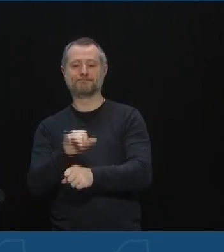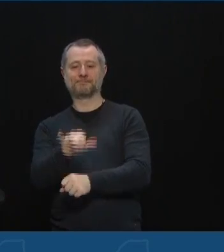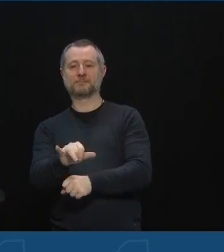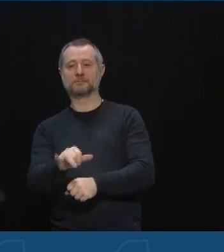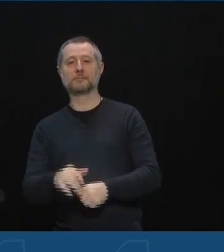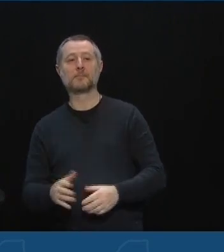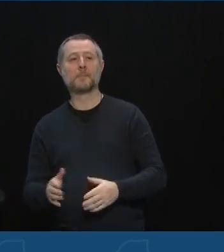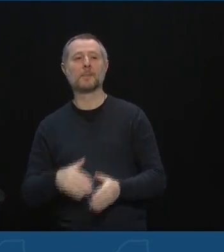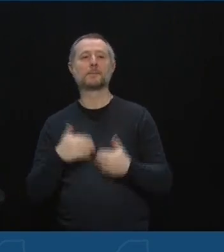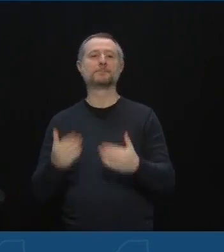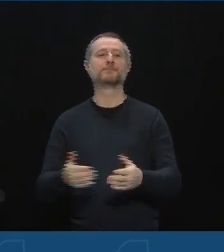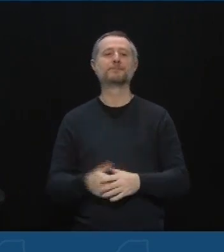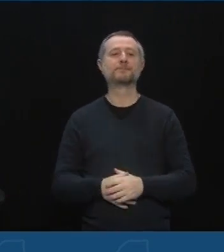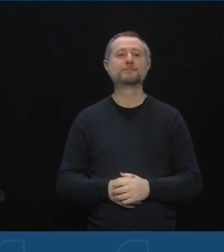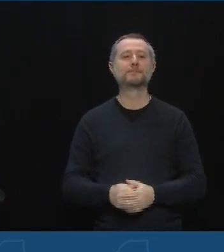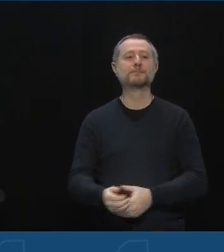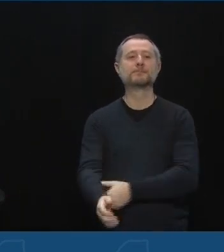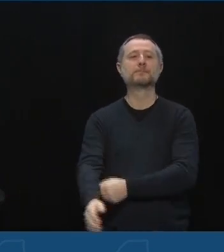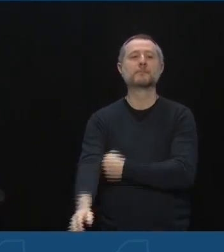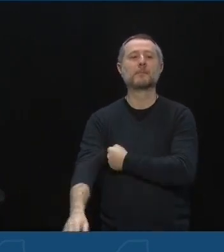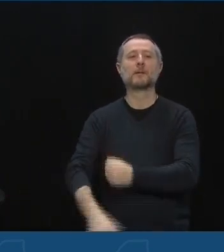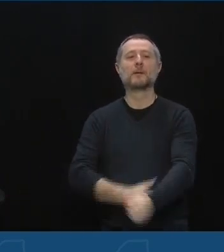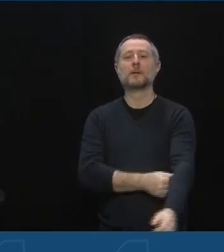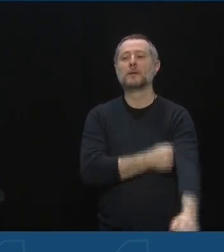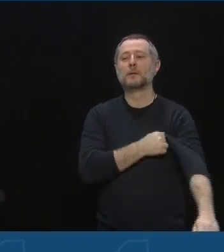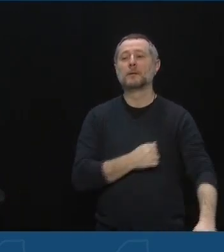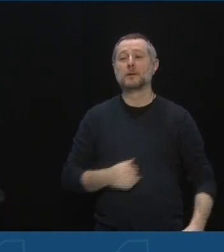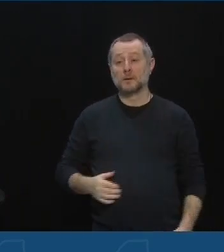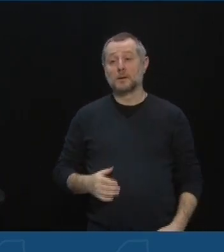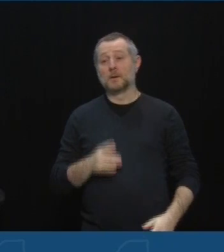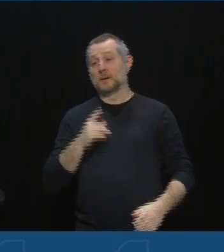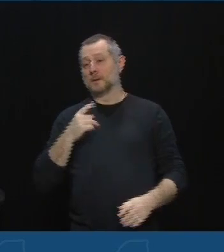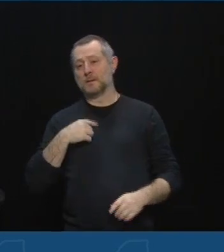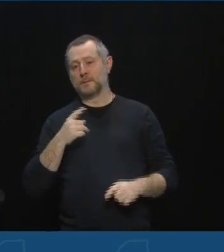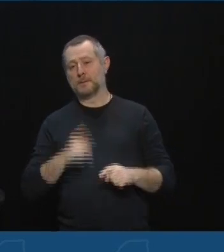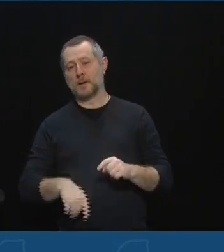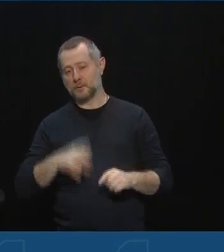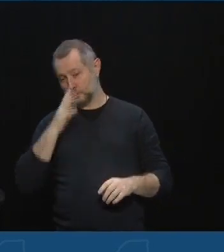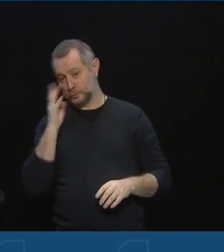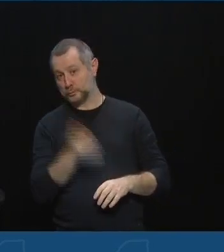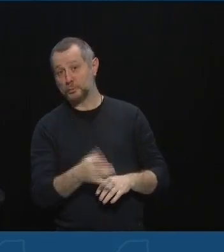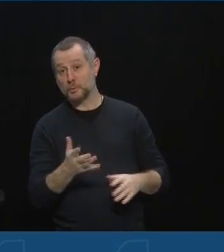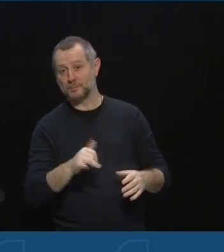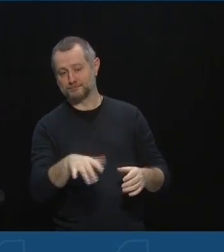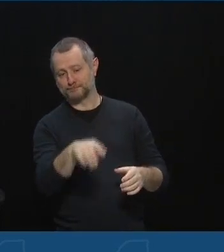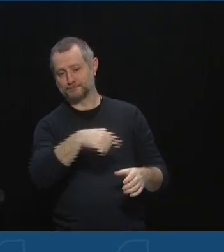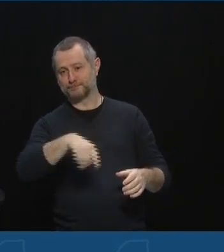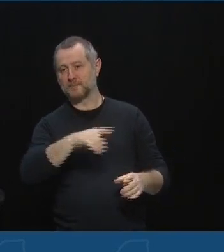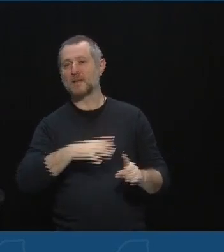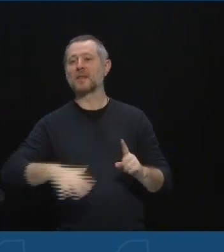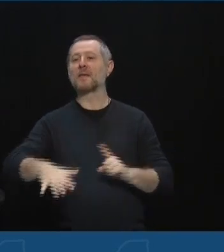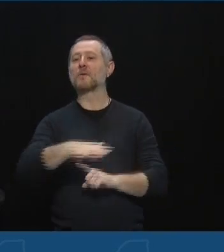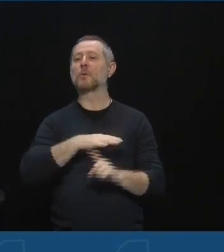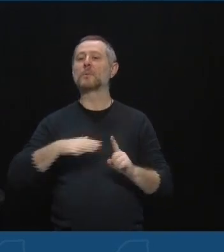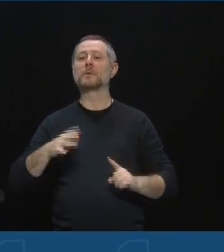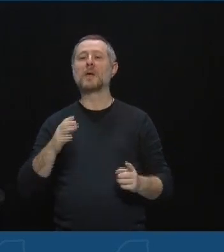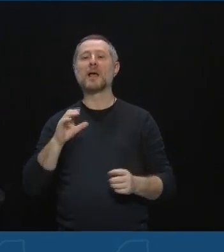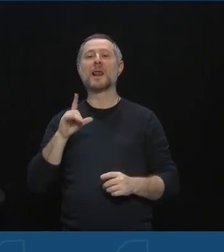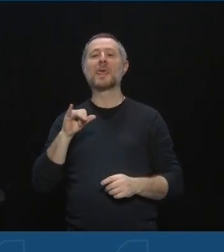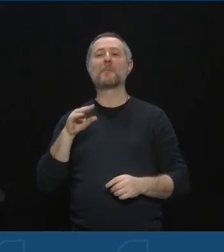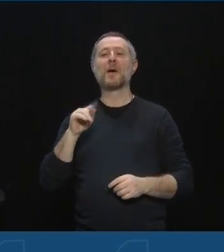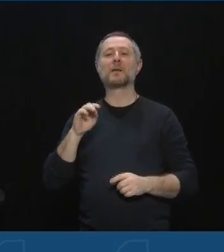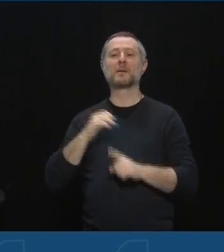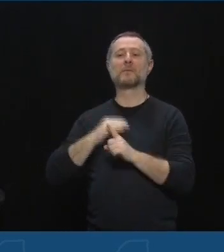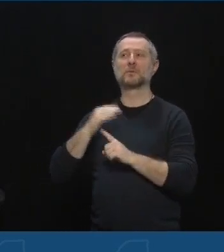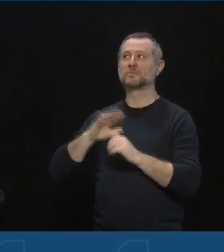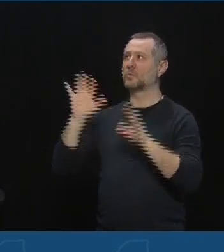cannot forget the crisis that is unfolding. We have seen more climate change-driven weather in upstate